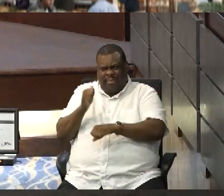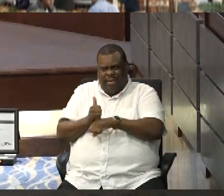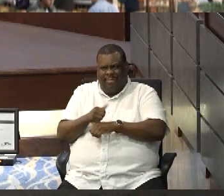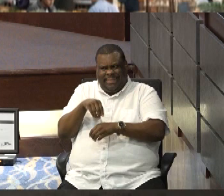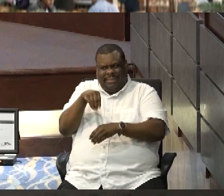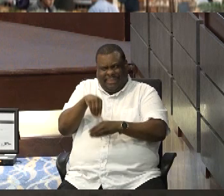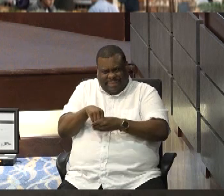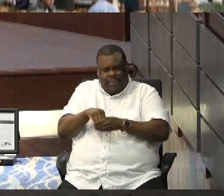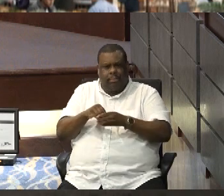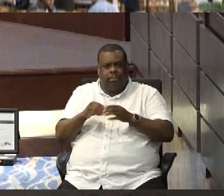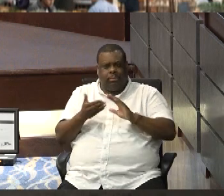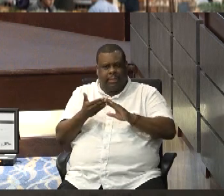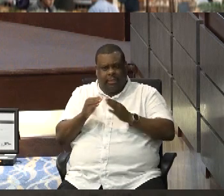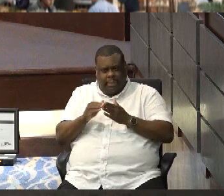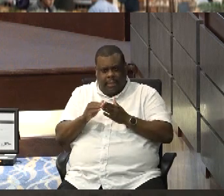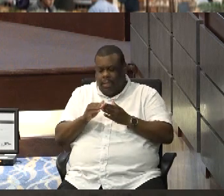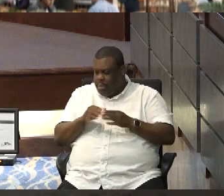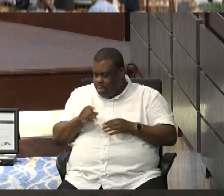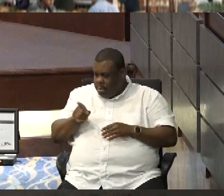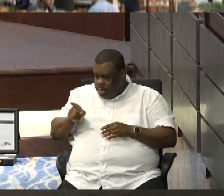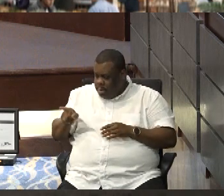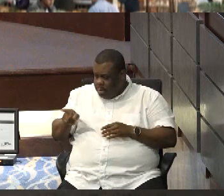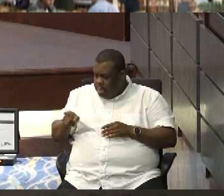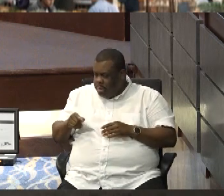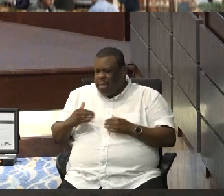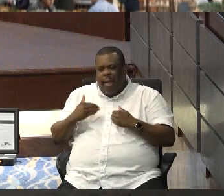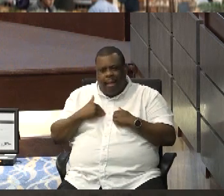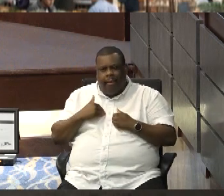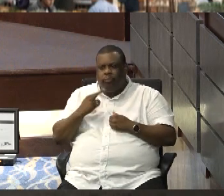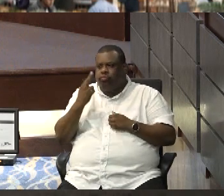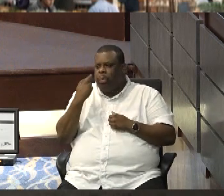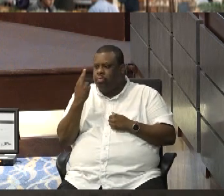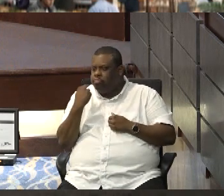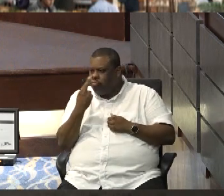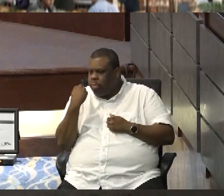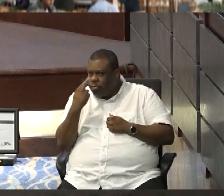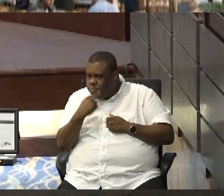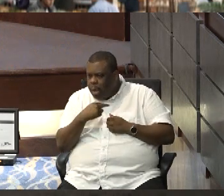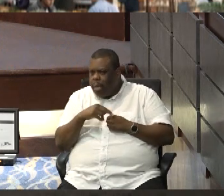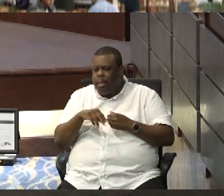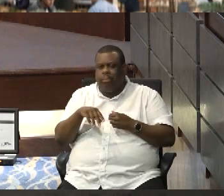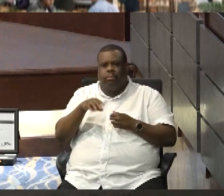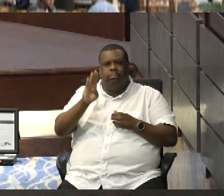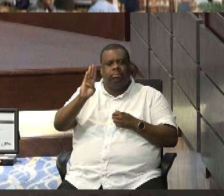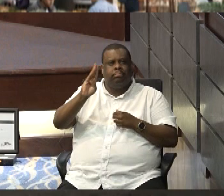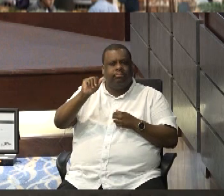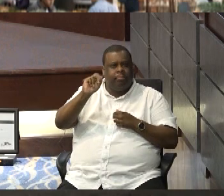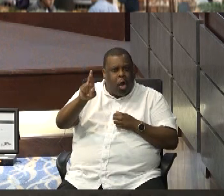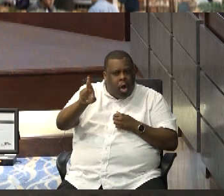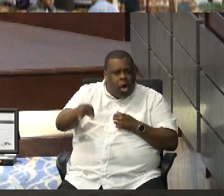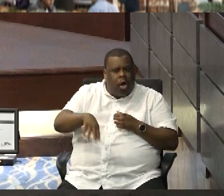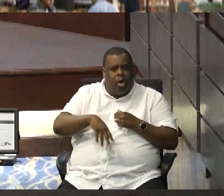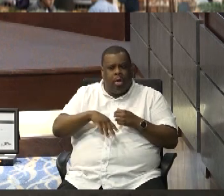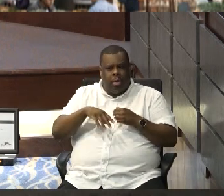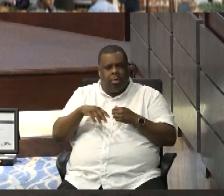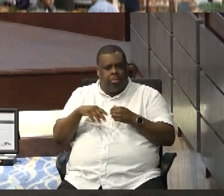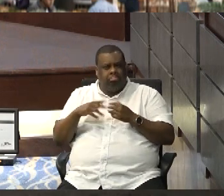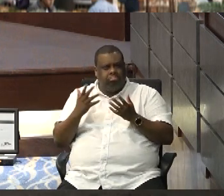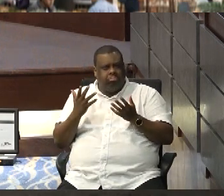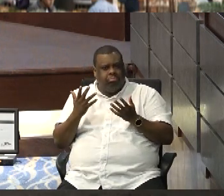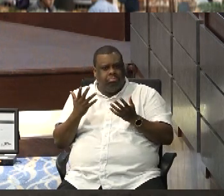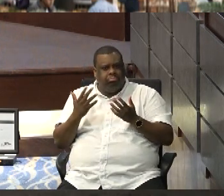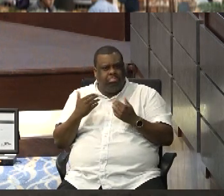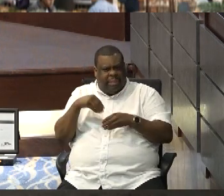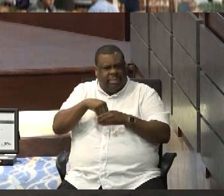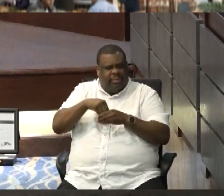in part by the so-called Nightcap, a restaurant and bar that acts as a hinge point between the lobby and downtown Waco, and also